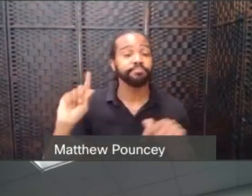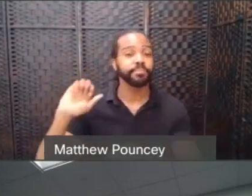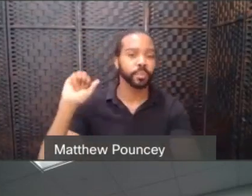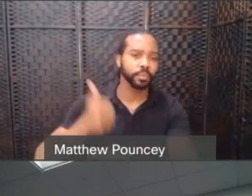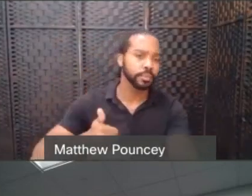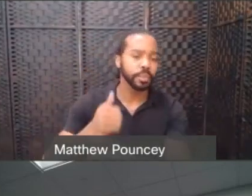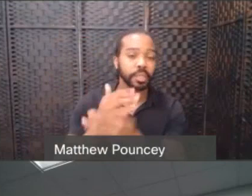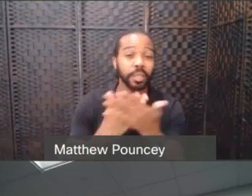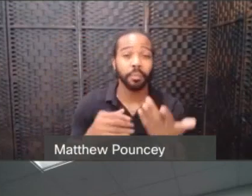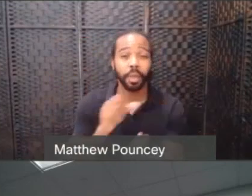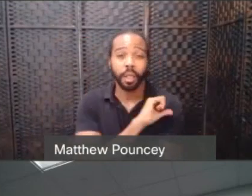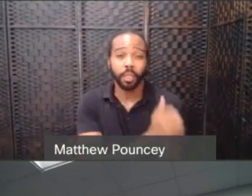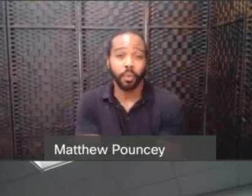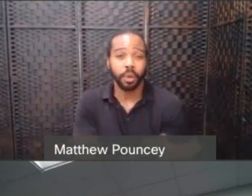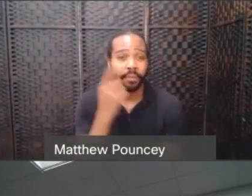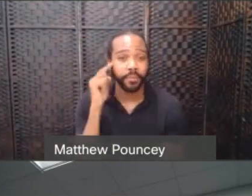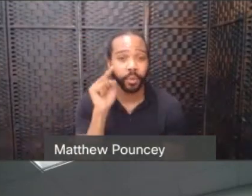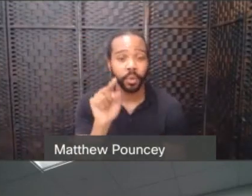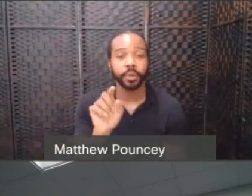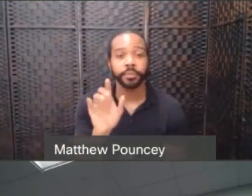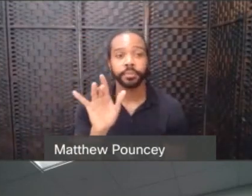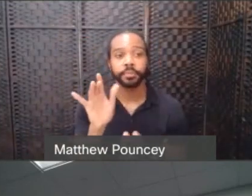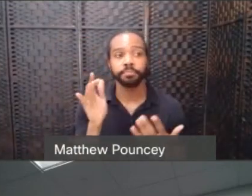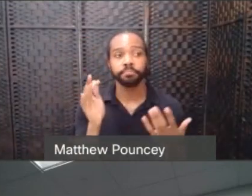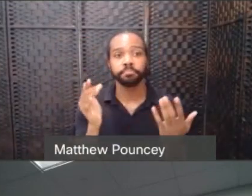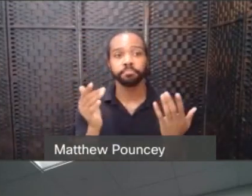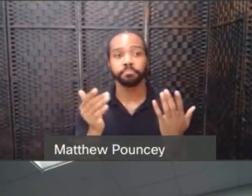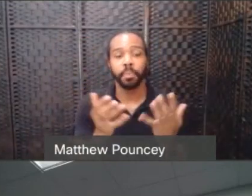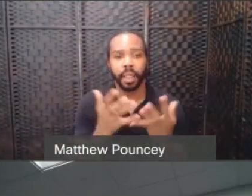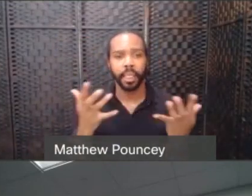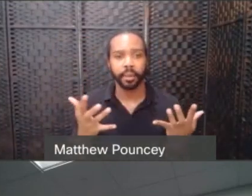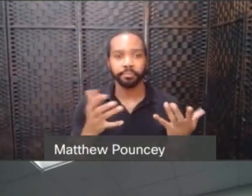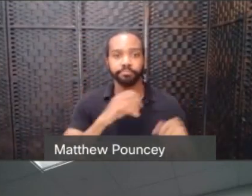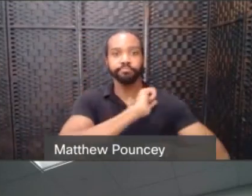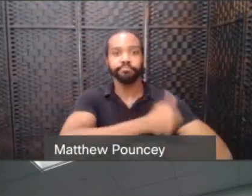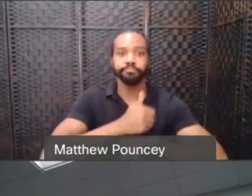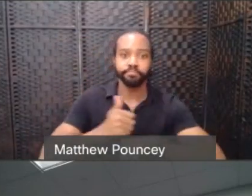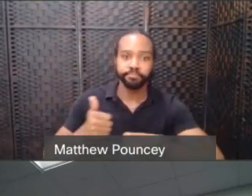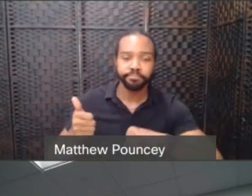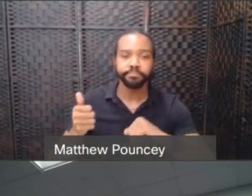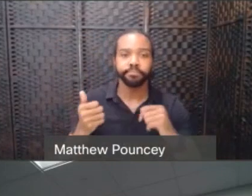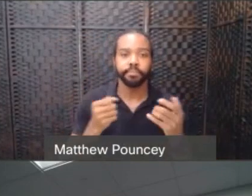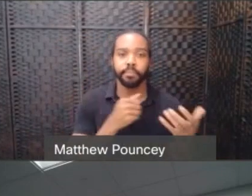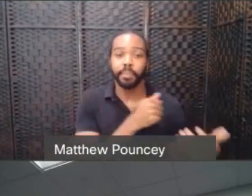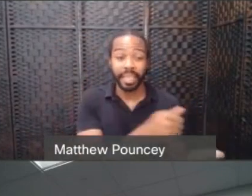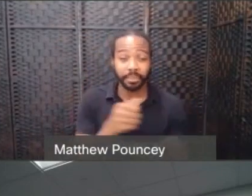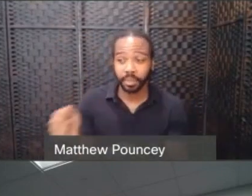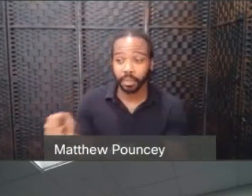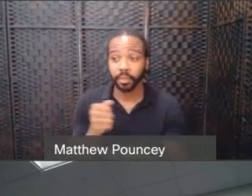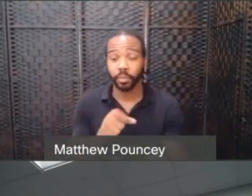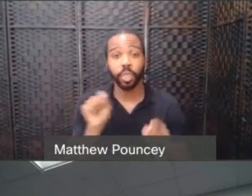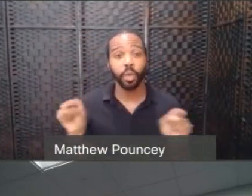some authority for putting a lot of this in place in placements where people supported